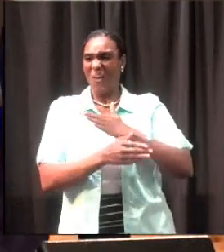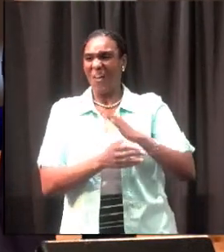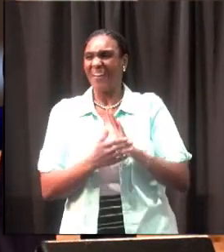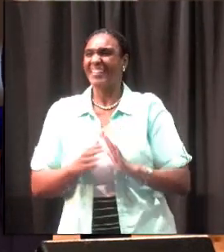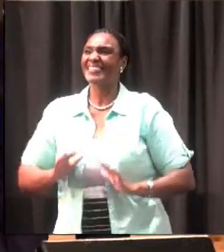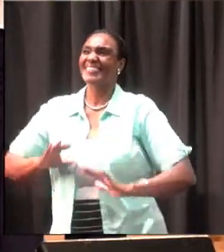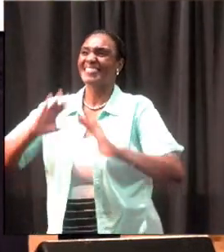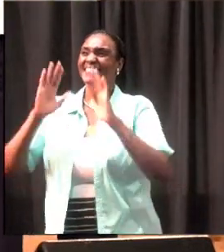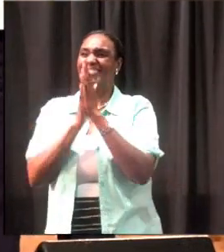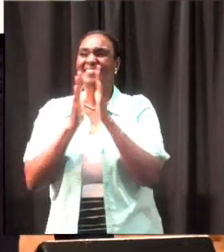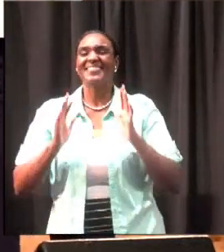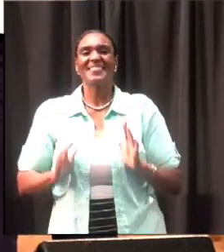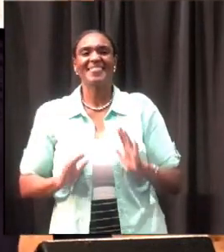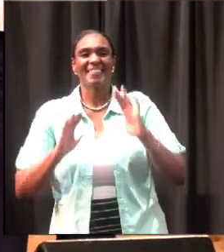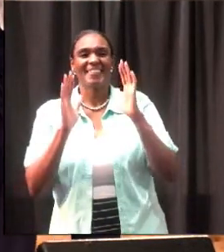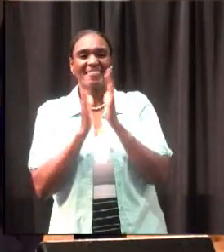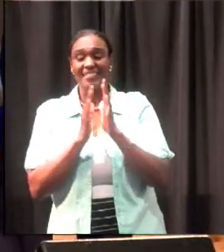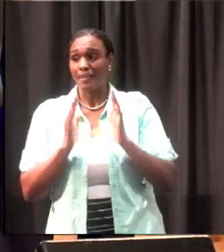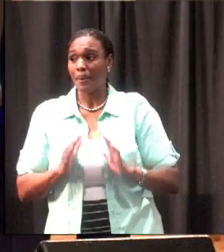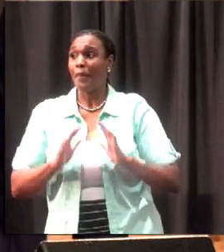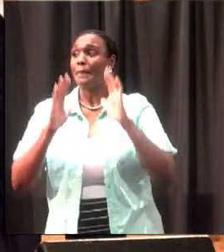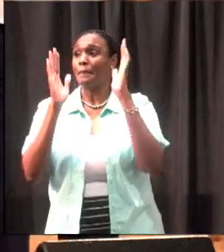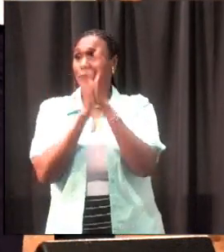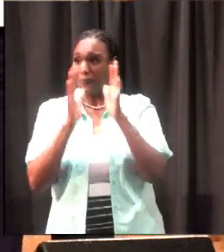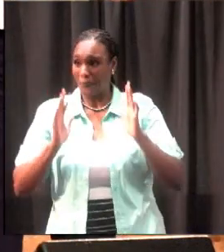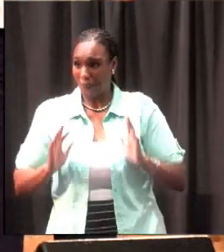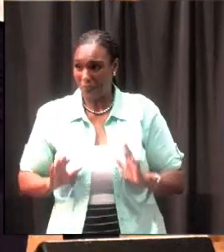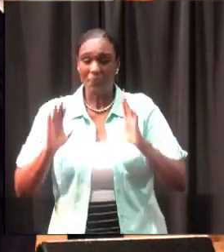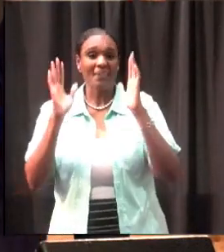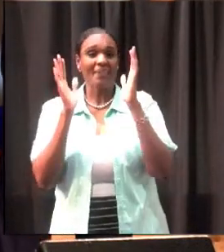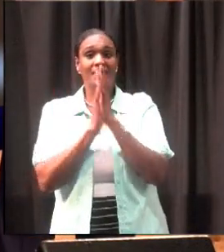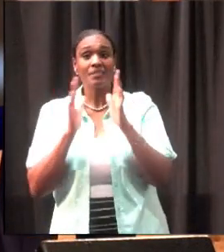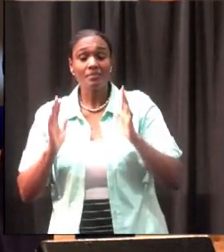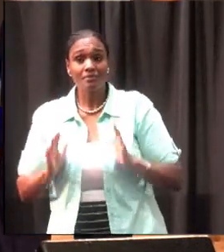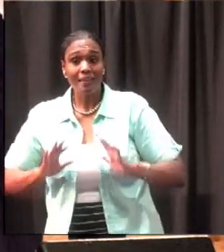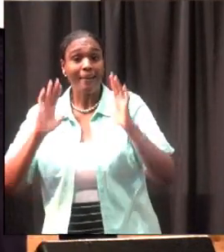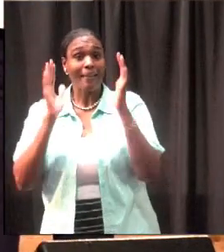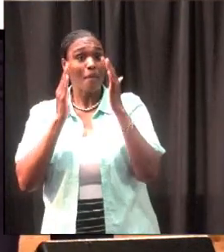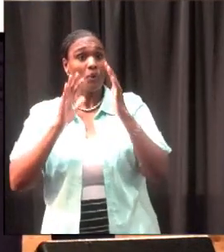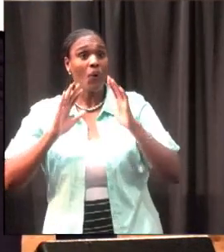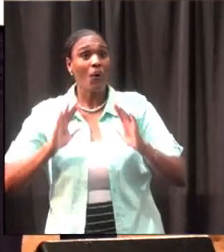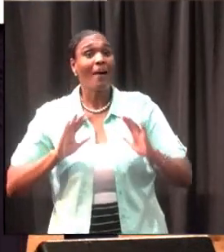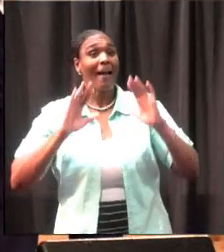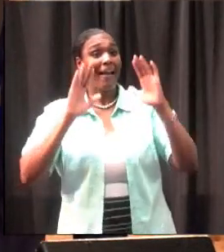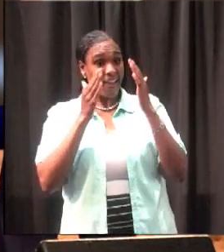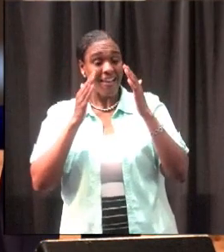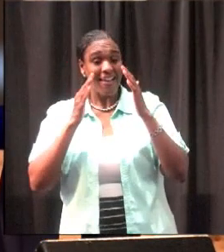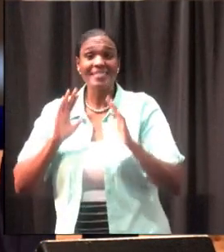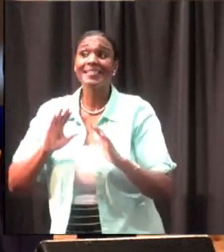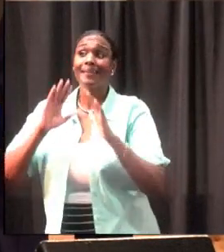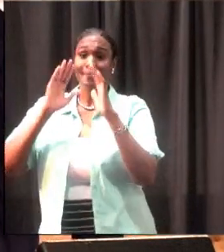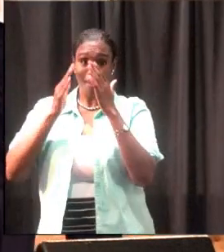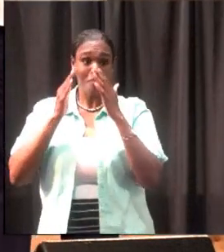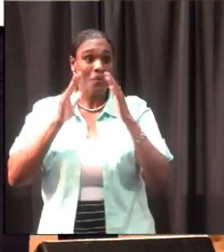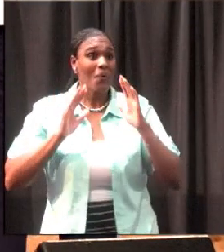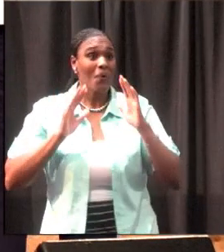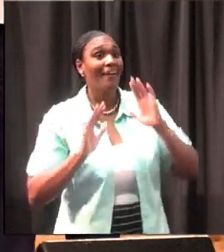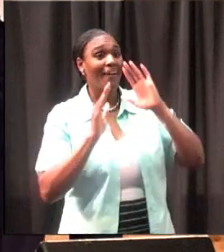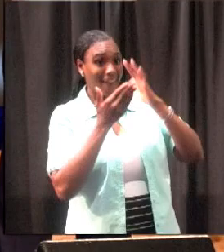Come on, give him glory right here. Come on, clap your hands, hey. Clap your hands, clap your hands.